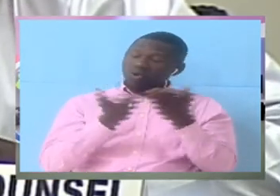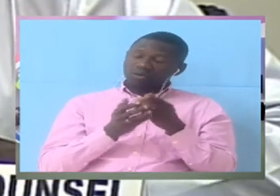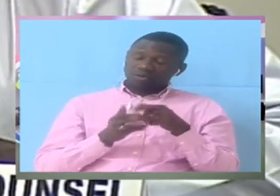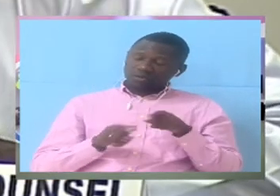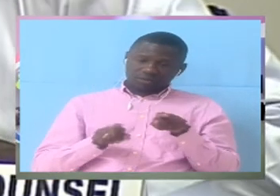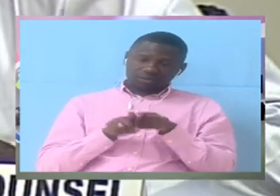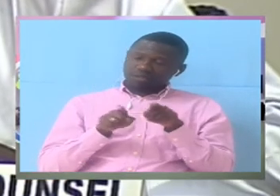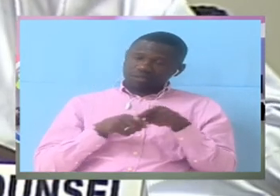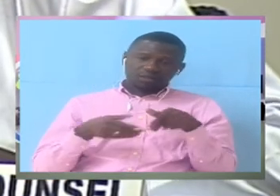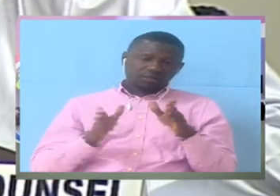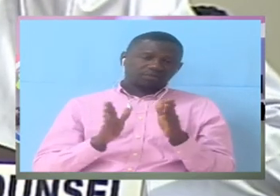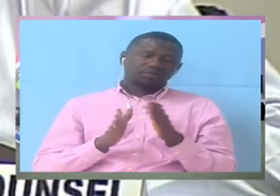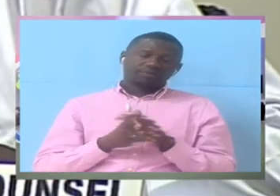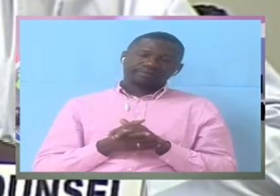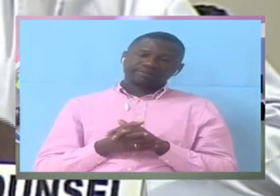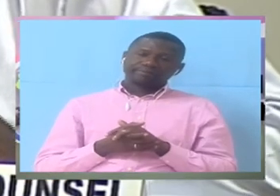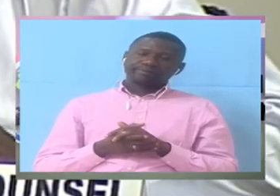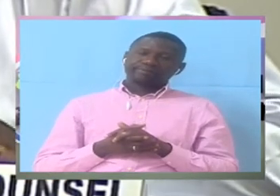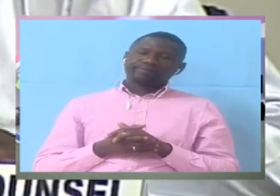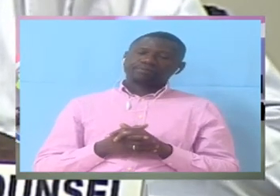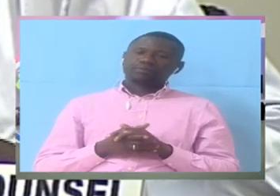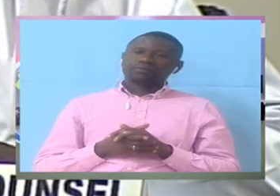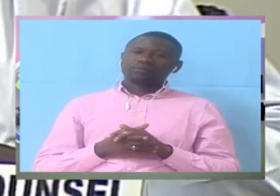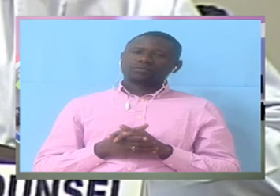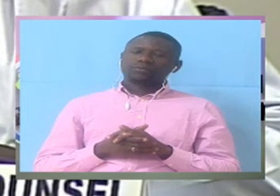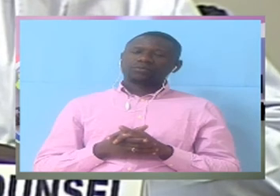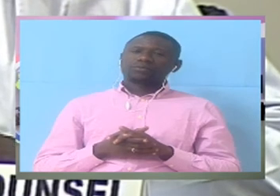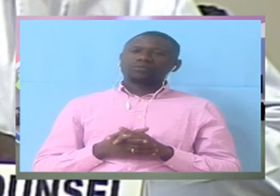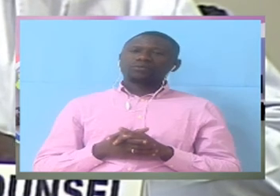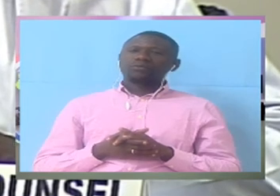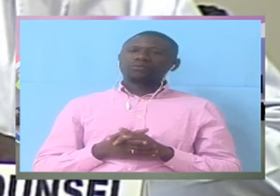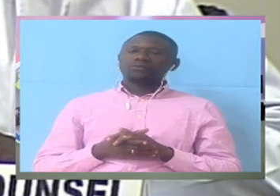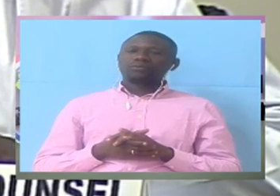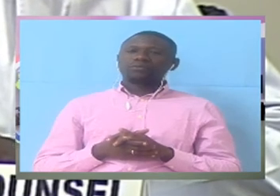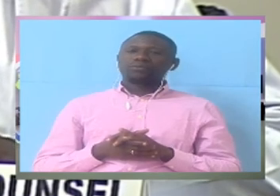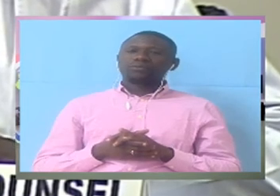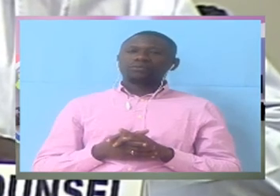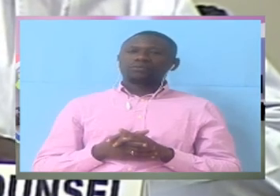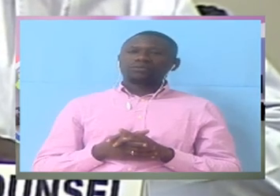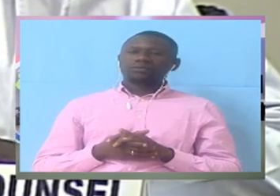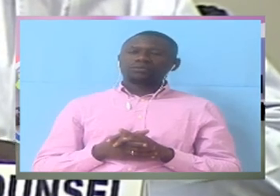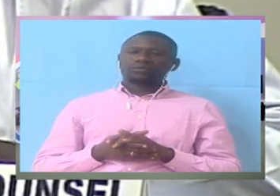like that there. So